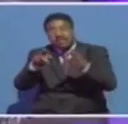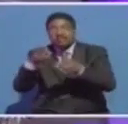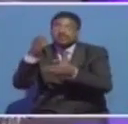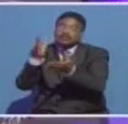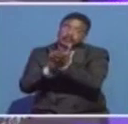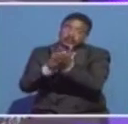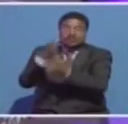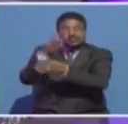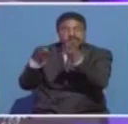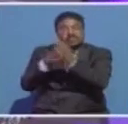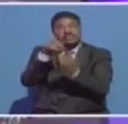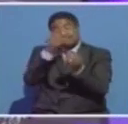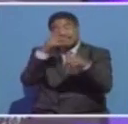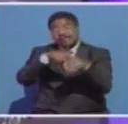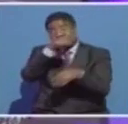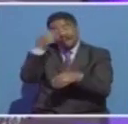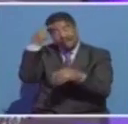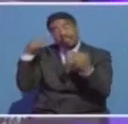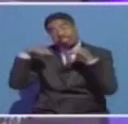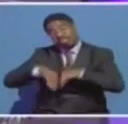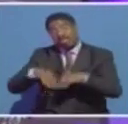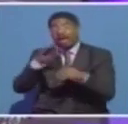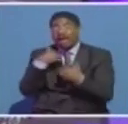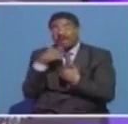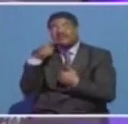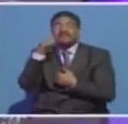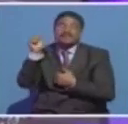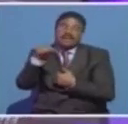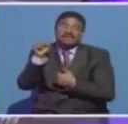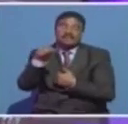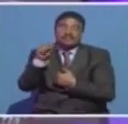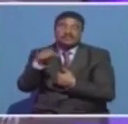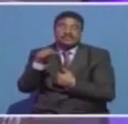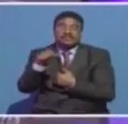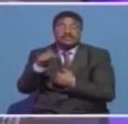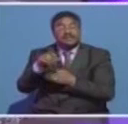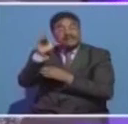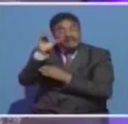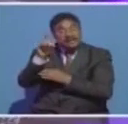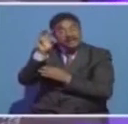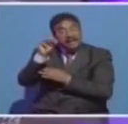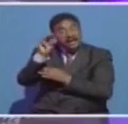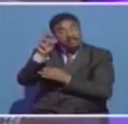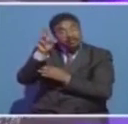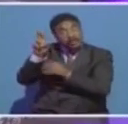of cases, yes. I think what people must realize is that DMMU is the